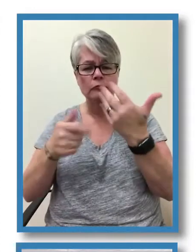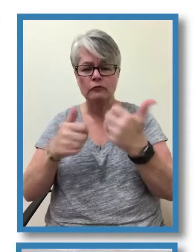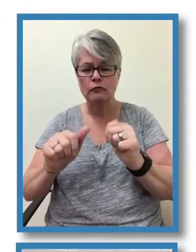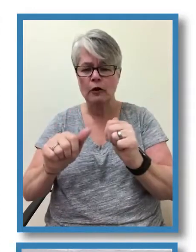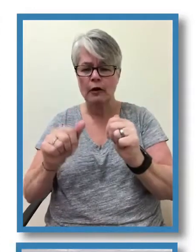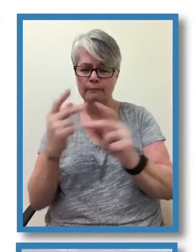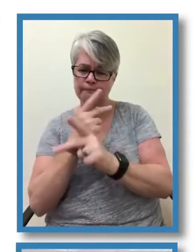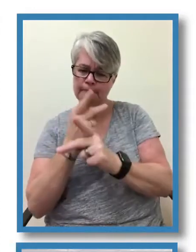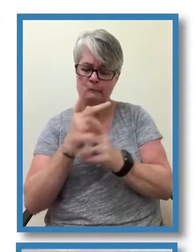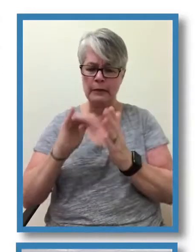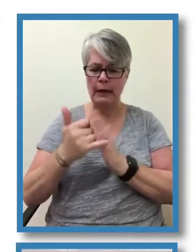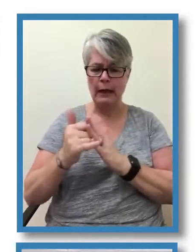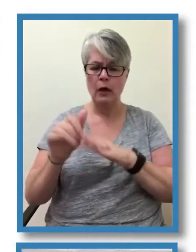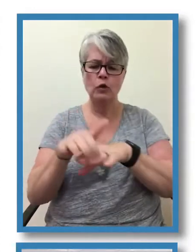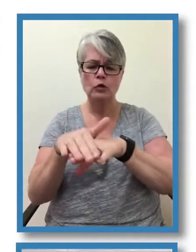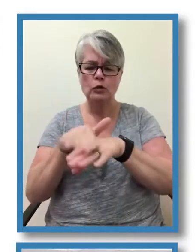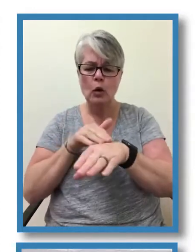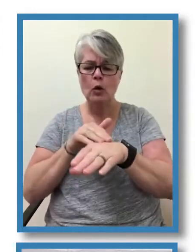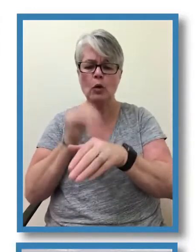we are still seeking